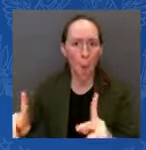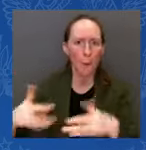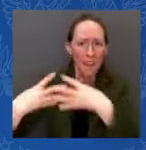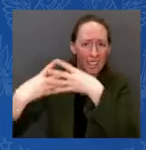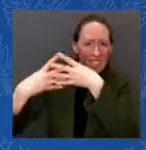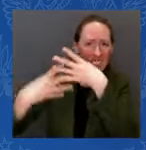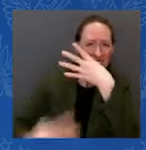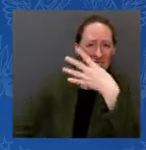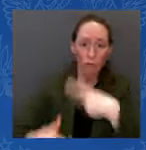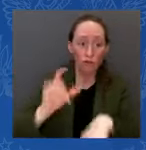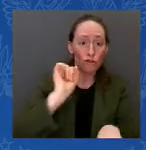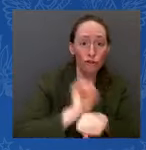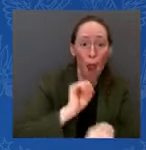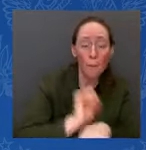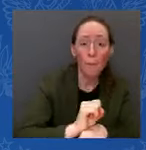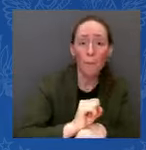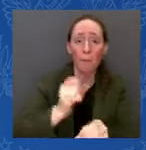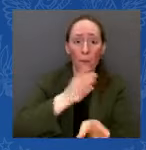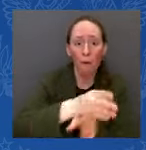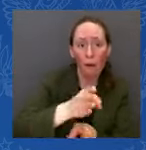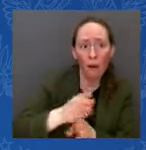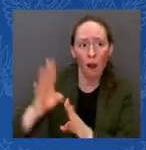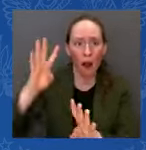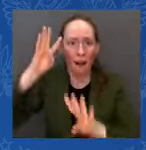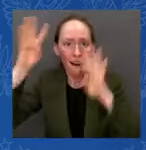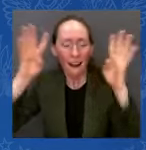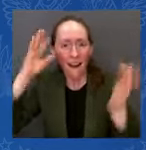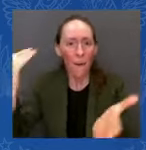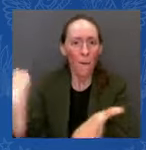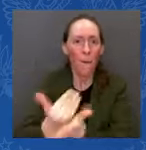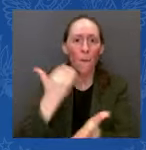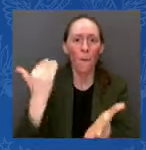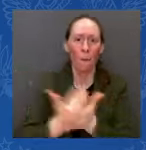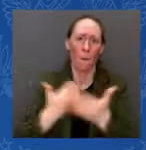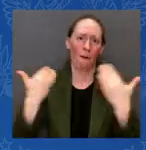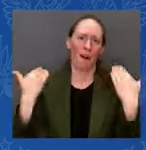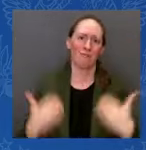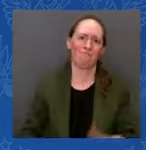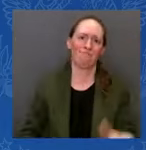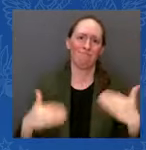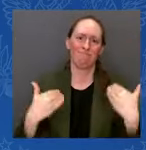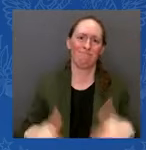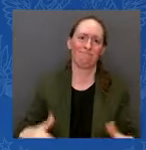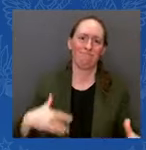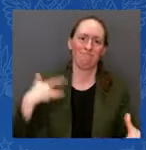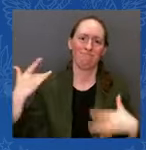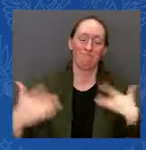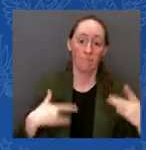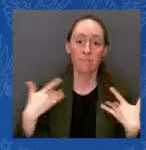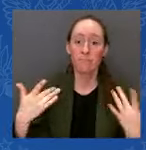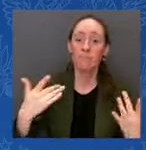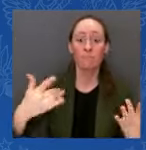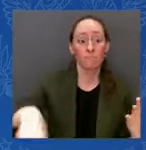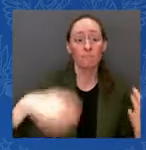Adelaide and in Barrow-in-Furness, in Western Australia and here in the United